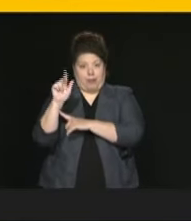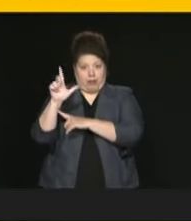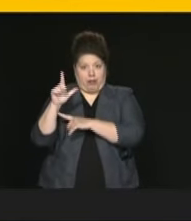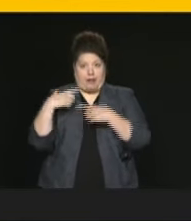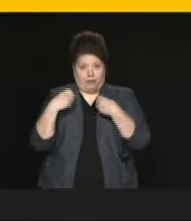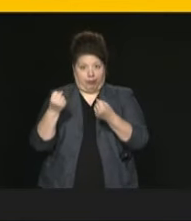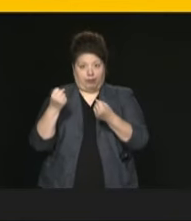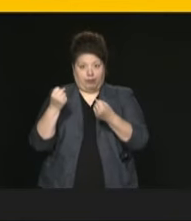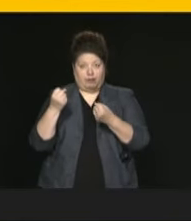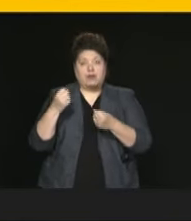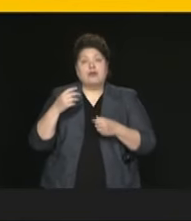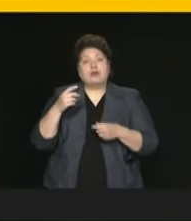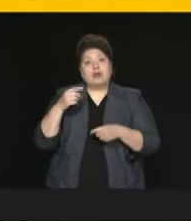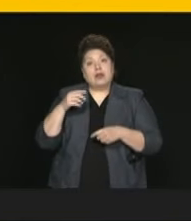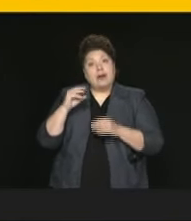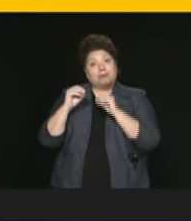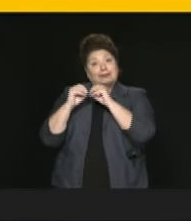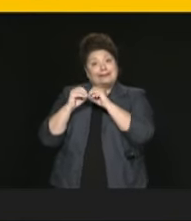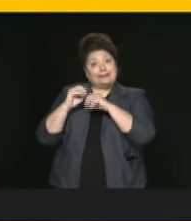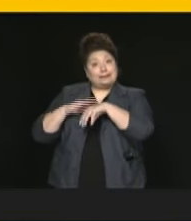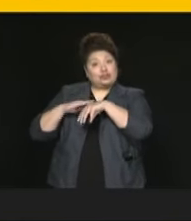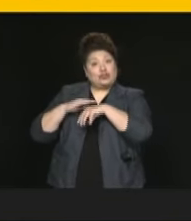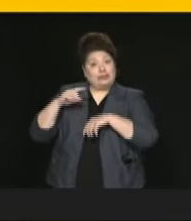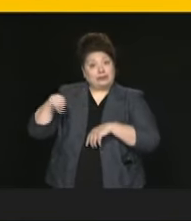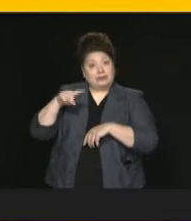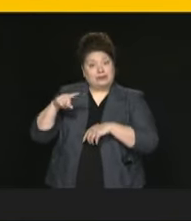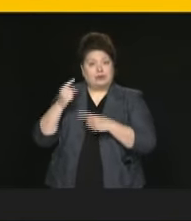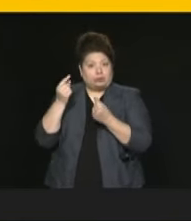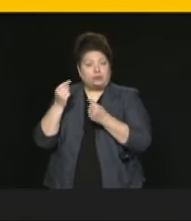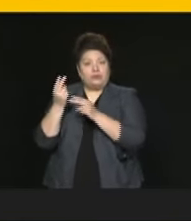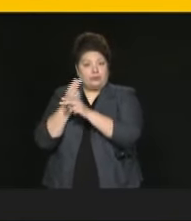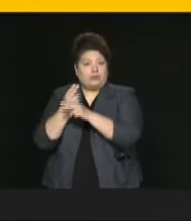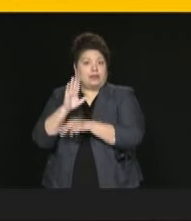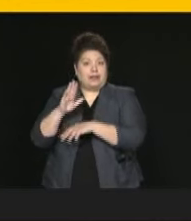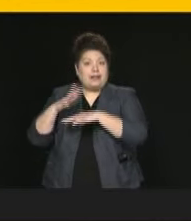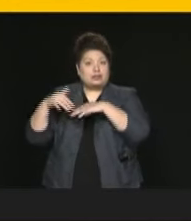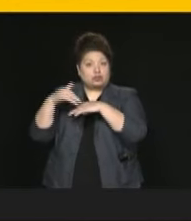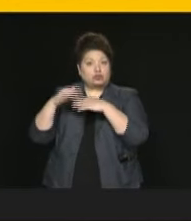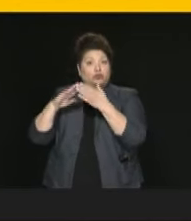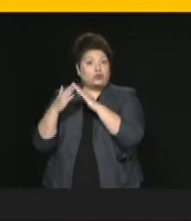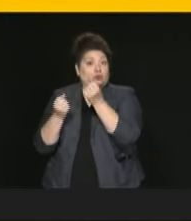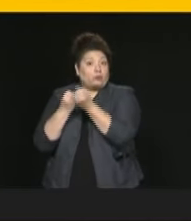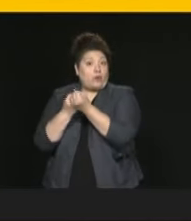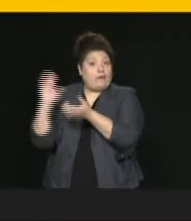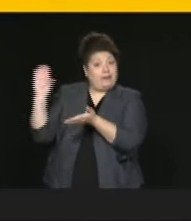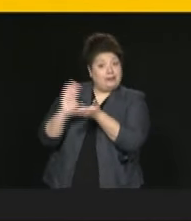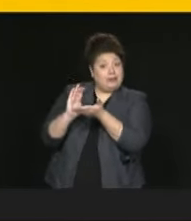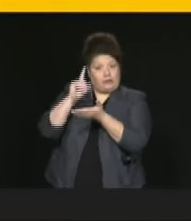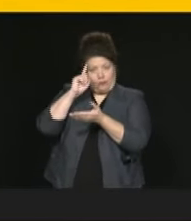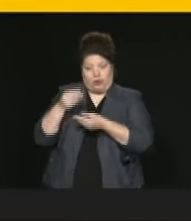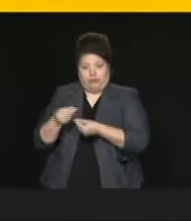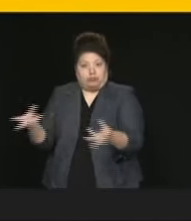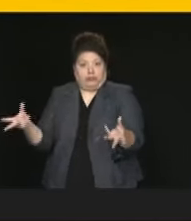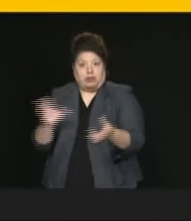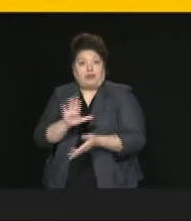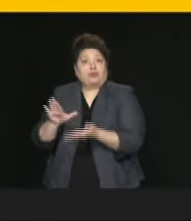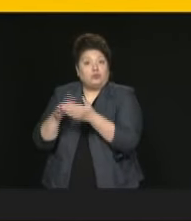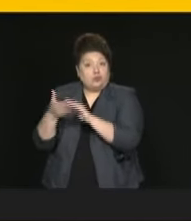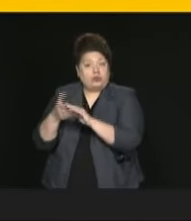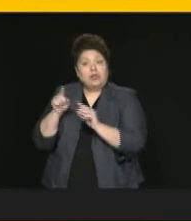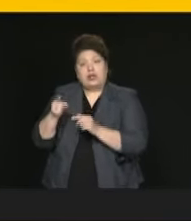utilized resources through the Indigenous Community Support Fund to support their community members with a focus on elders, food security, and